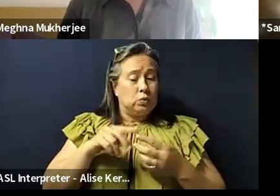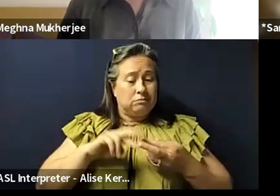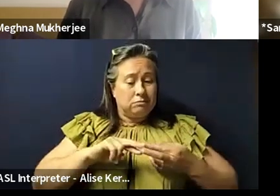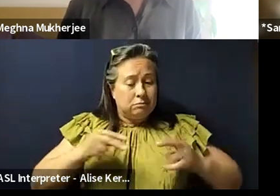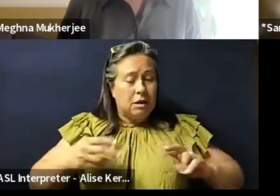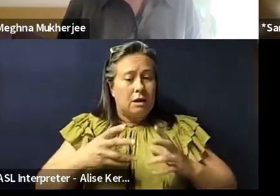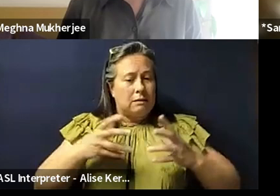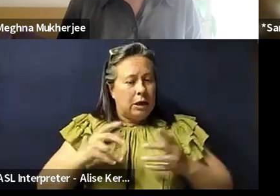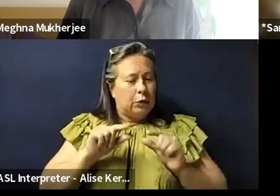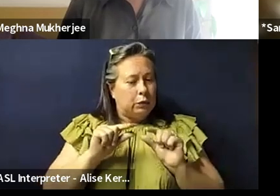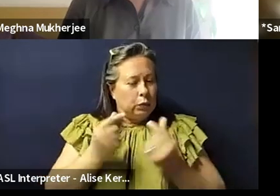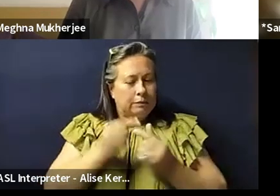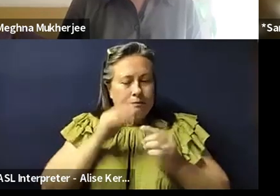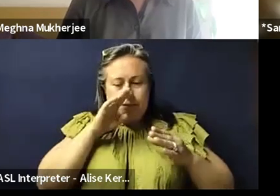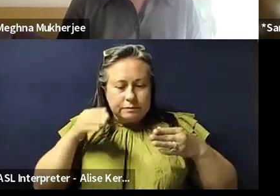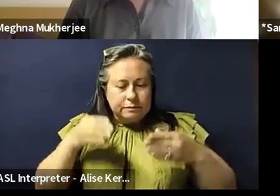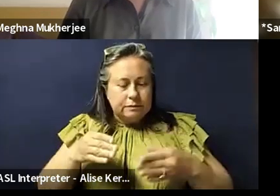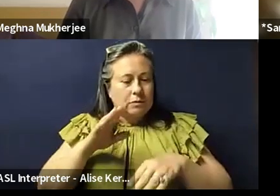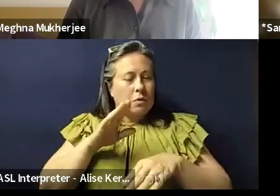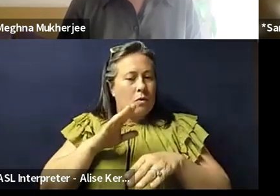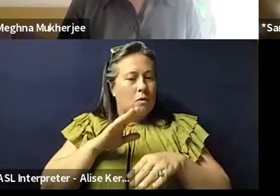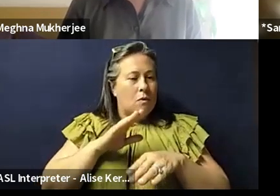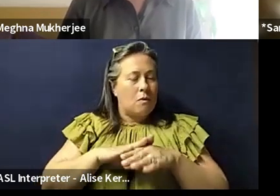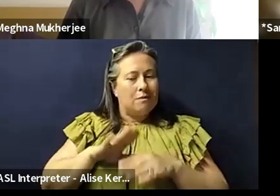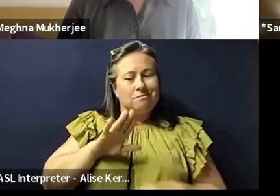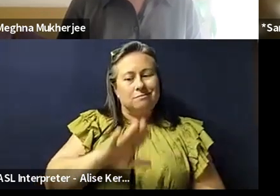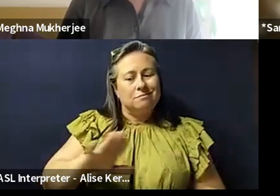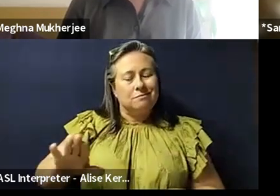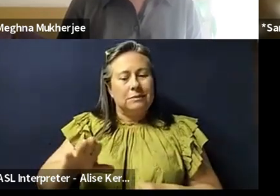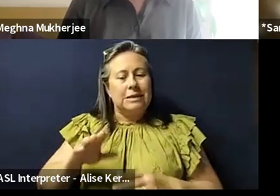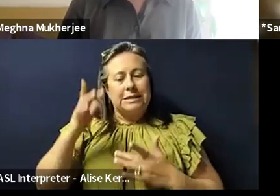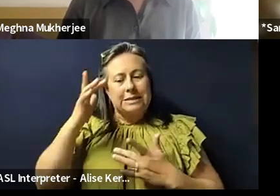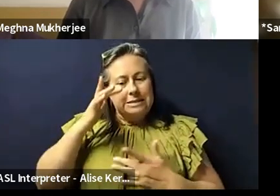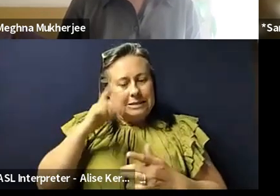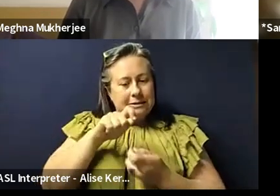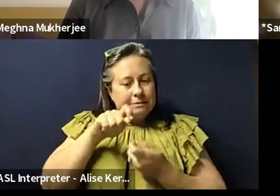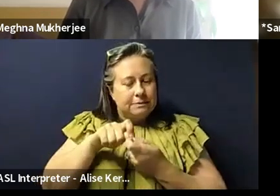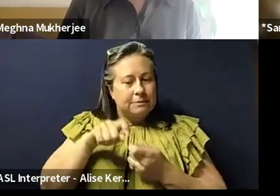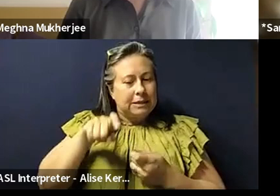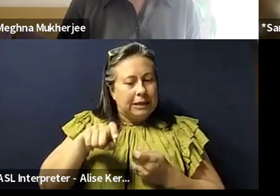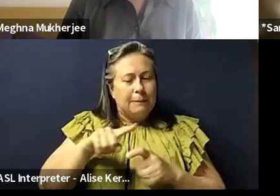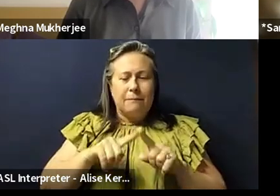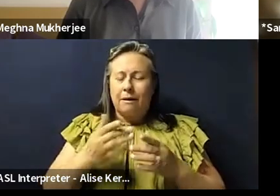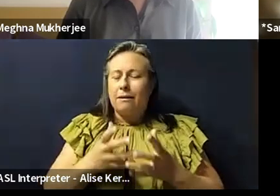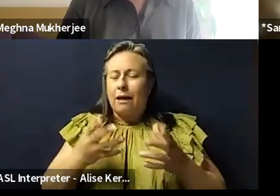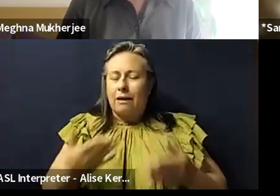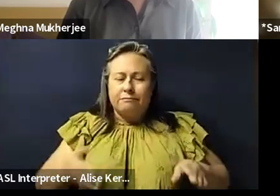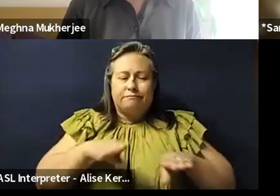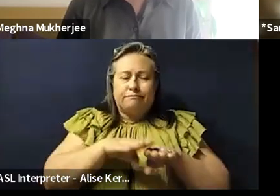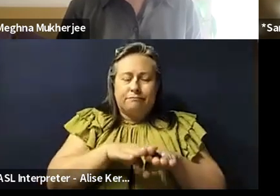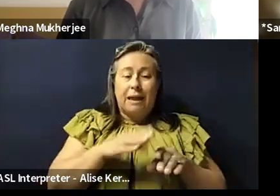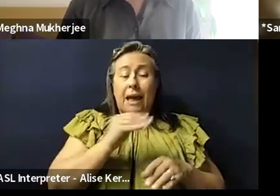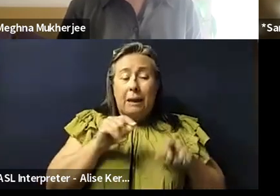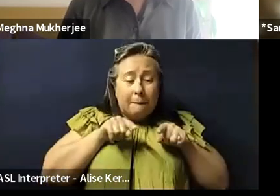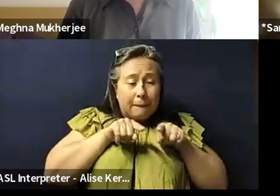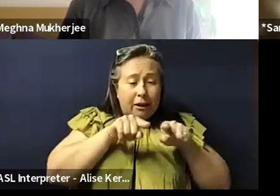of groups focused, very much on their disease-specific needs, where there's a lot of overlap and parallels. And in actually